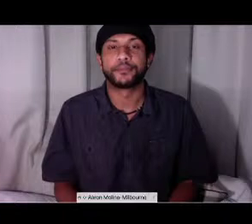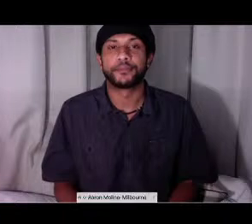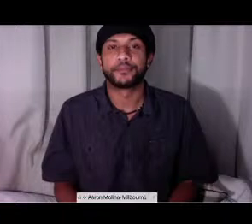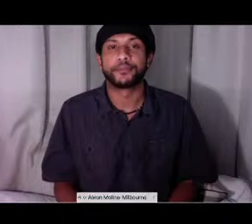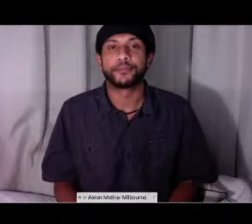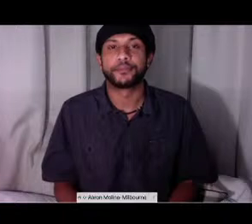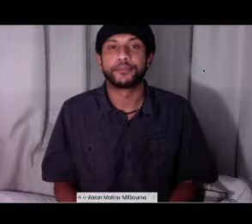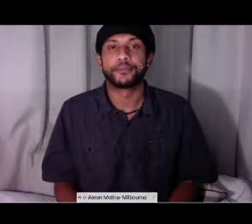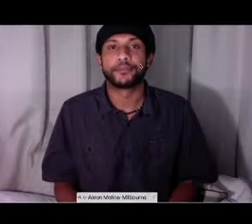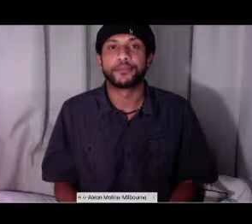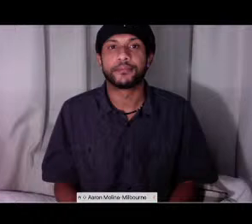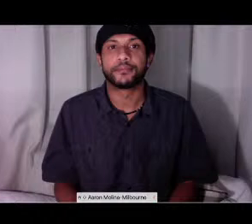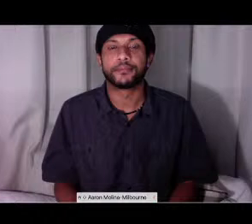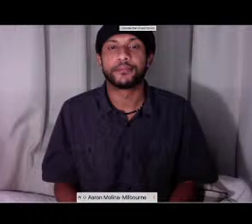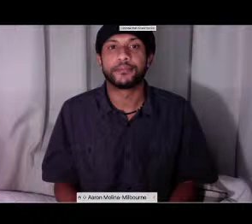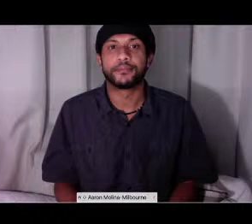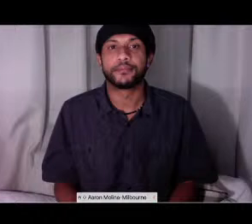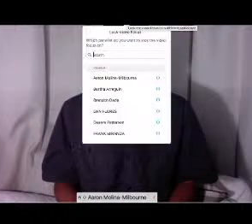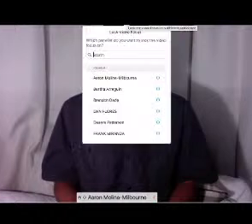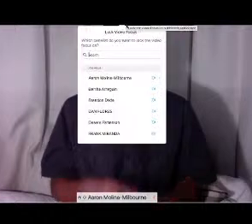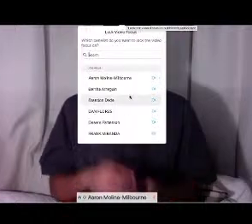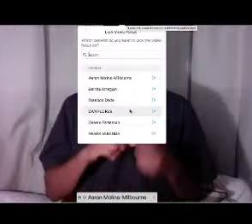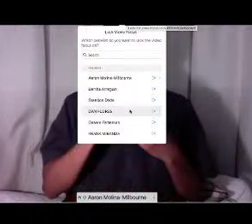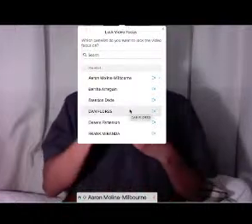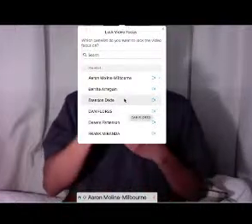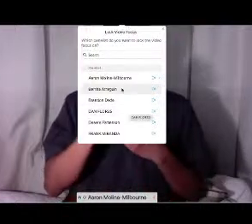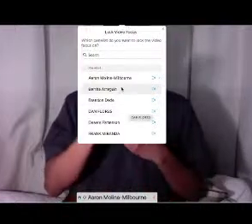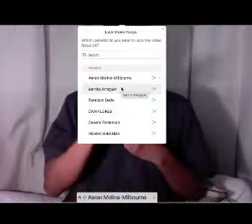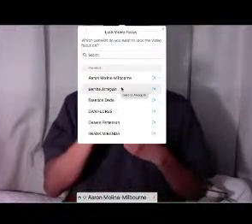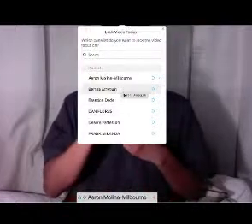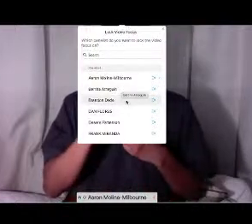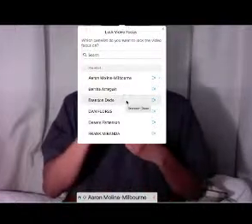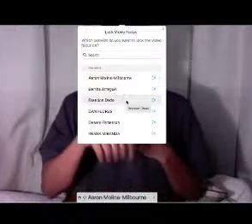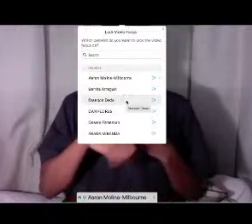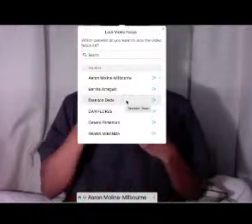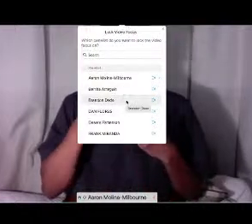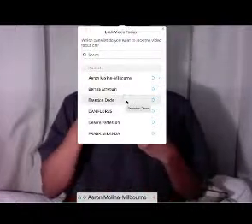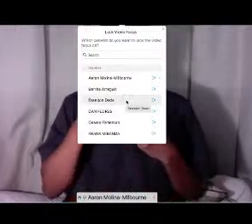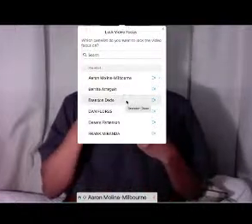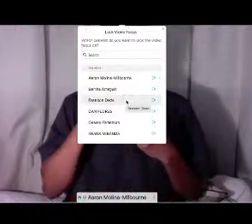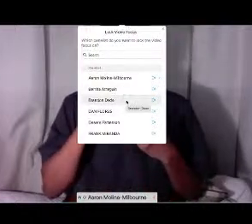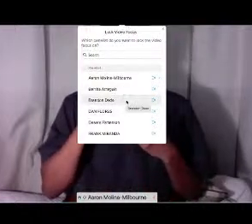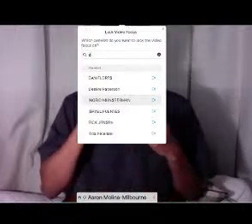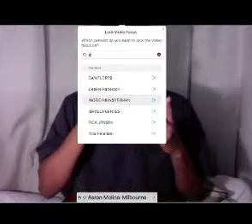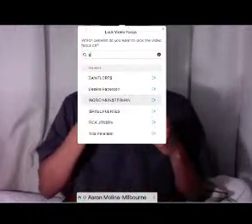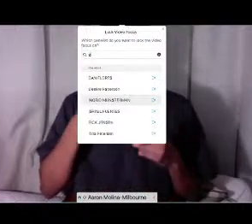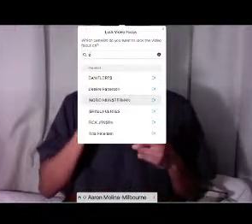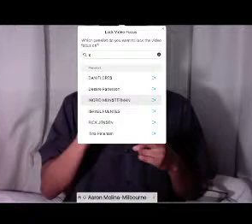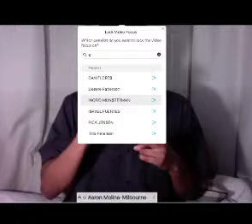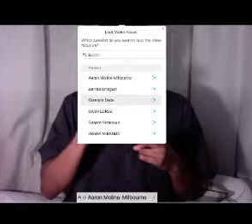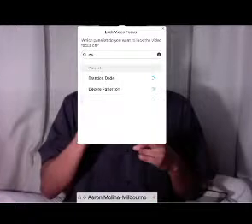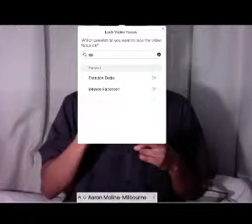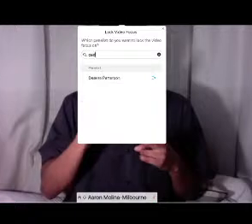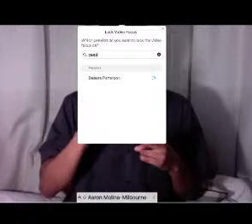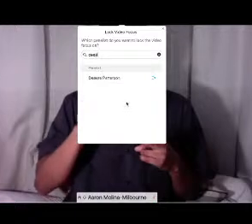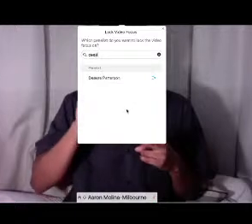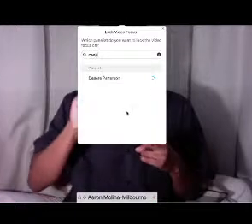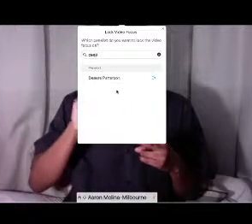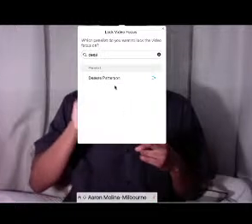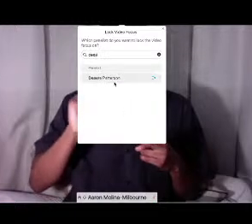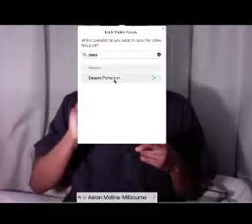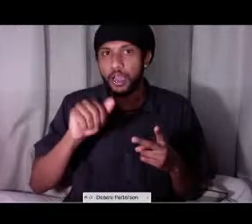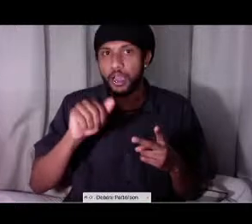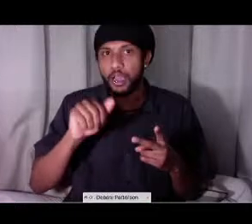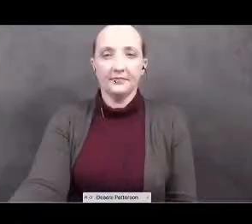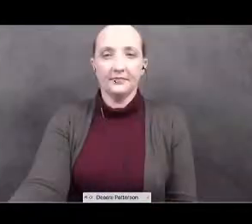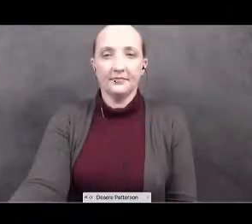vote Miss H yeah the motion was made by Dan Flores and seconded by Mr bar correct correct and if would it help to